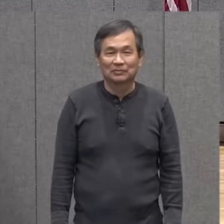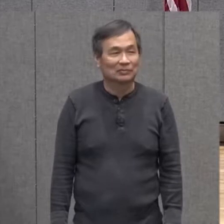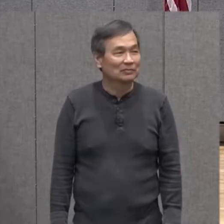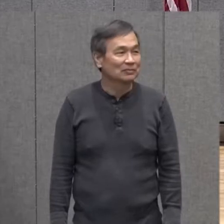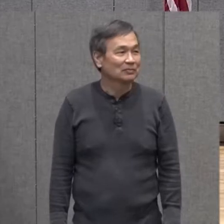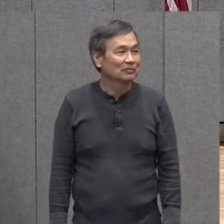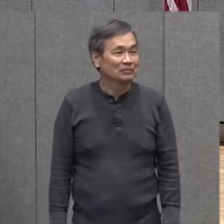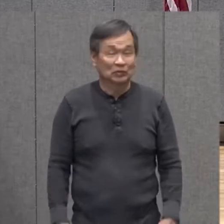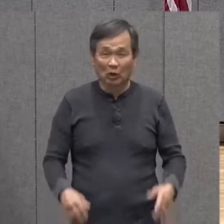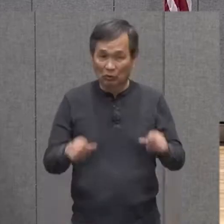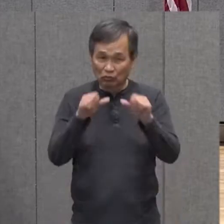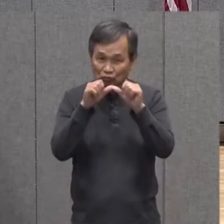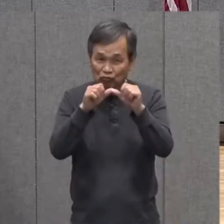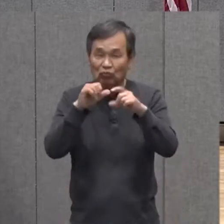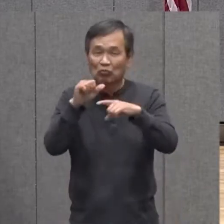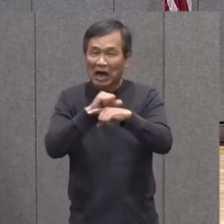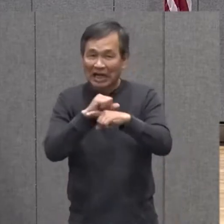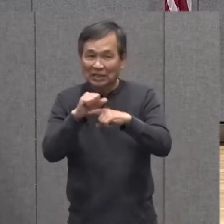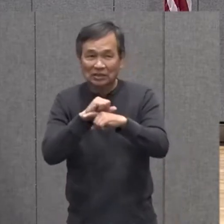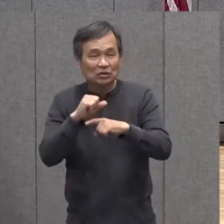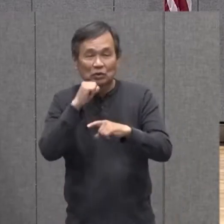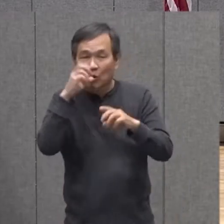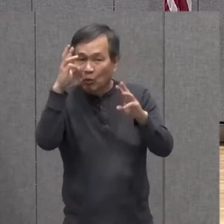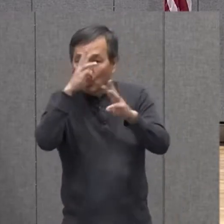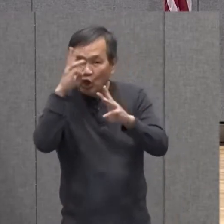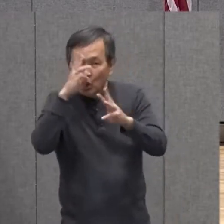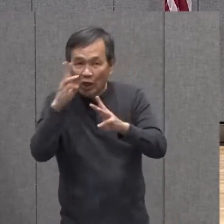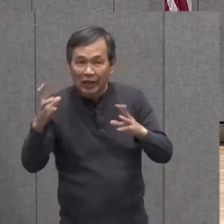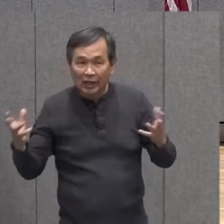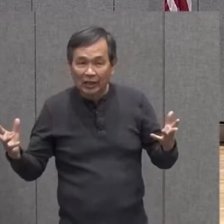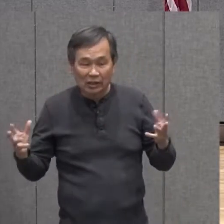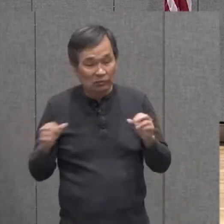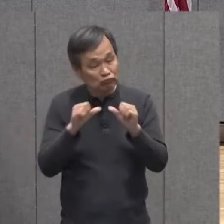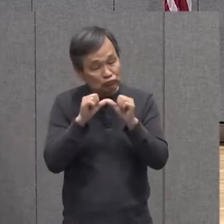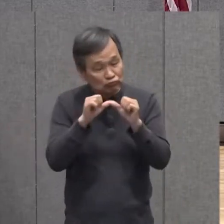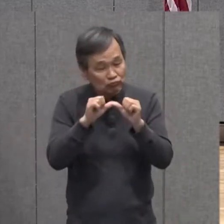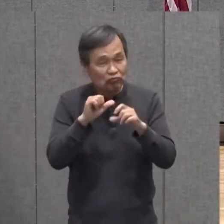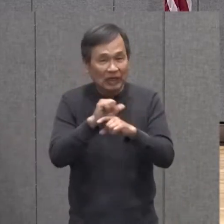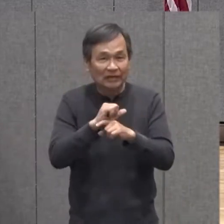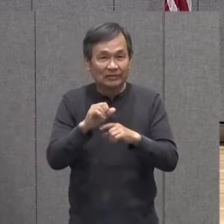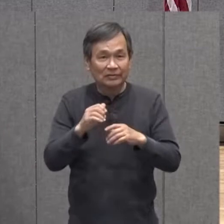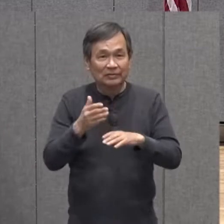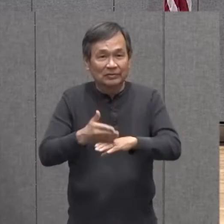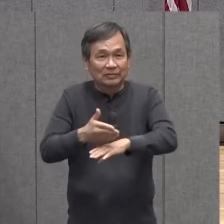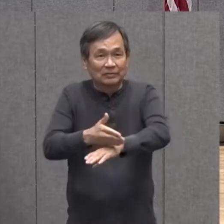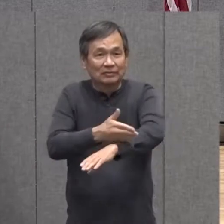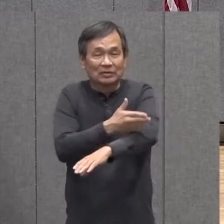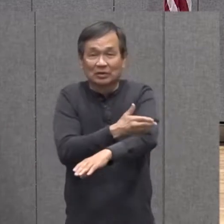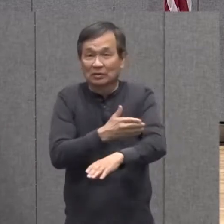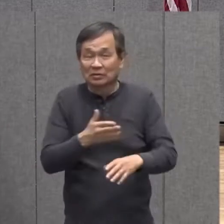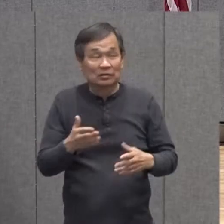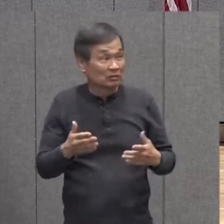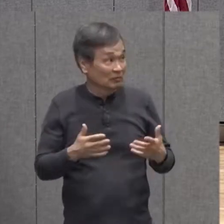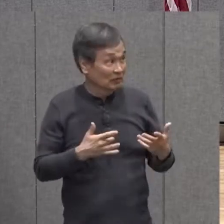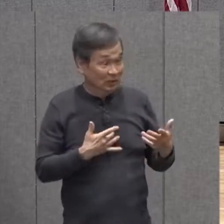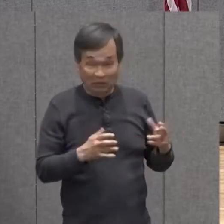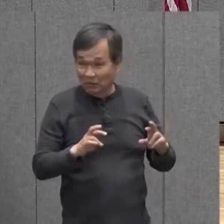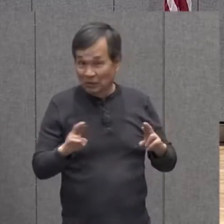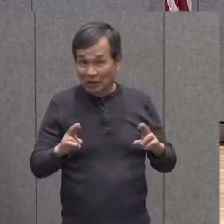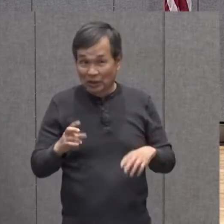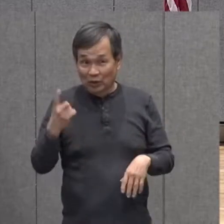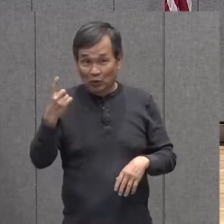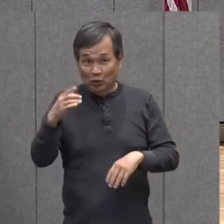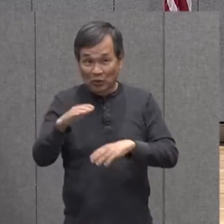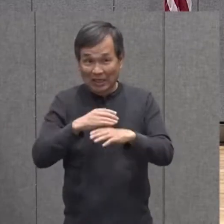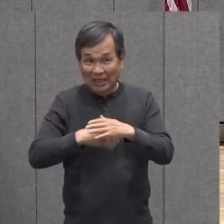práctica. So don't worry if you don't get it right away. Keep practicing this. So what do you think? Should we move on to one-handed